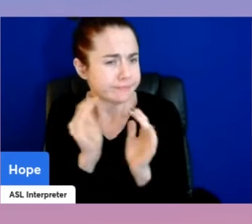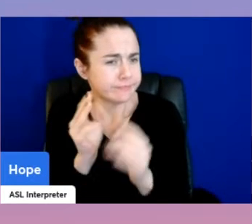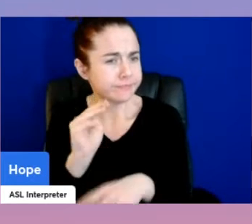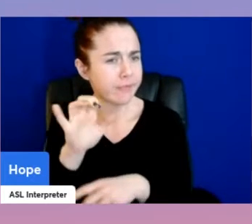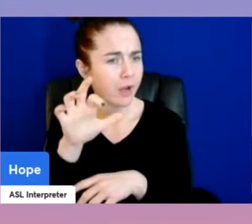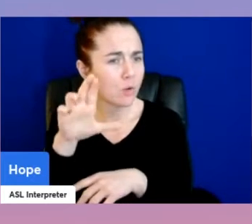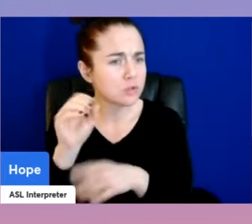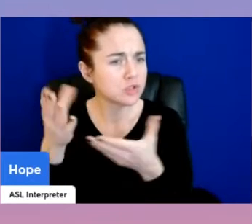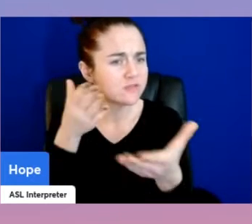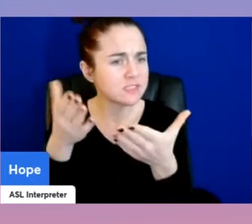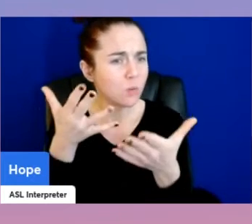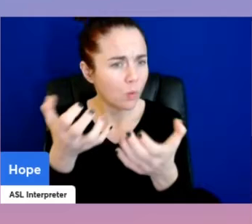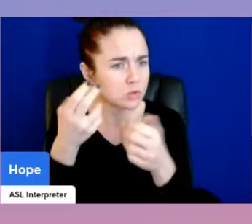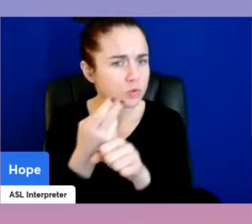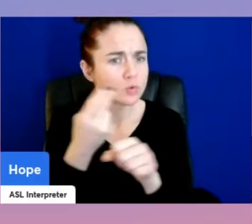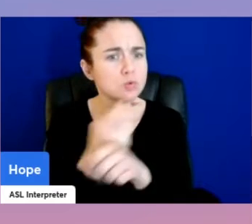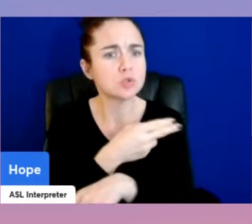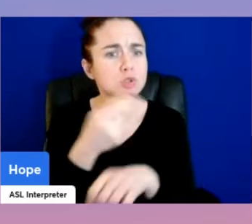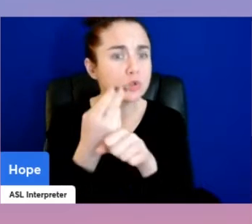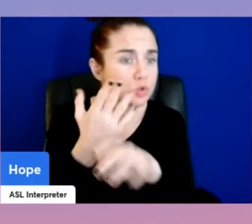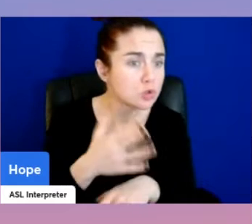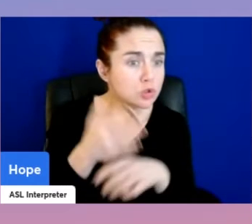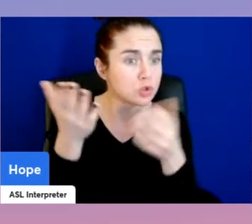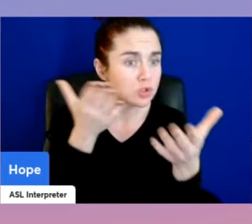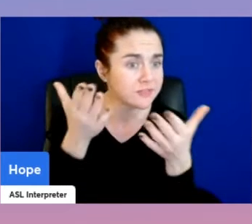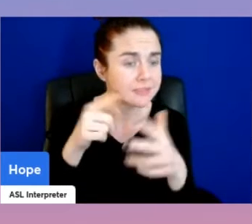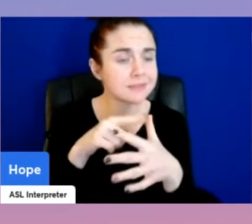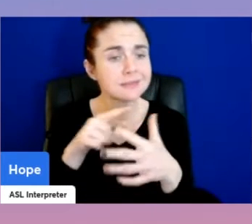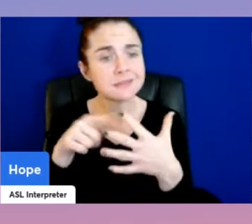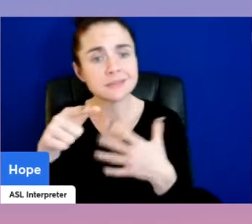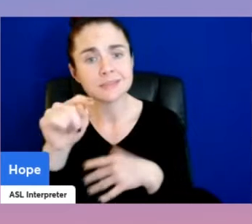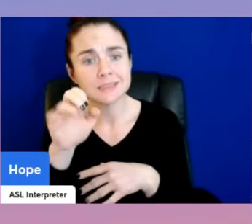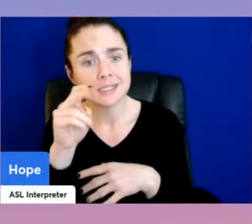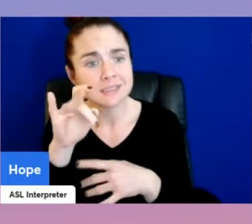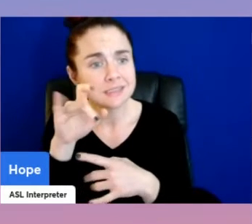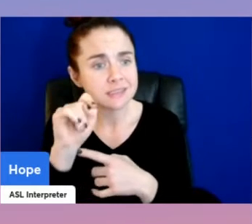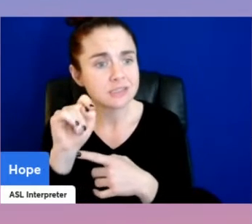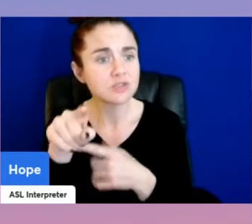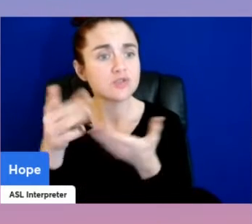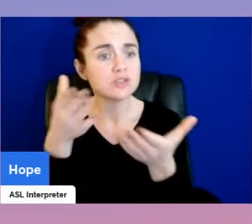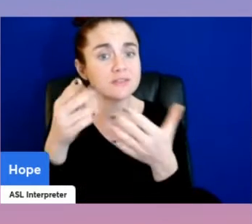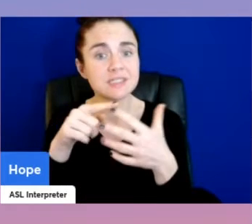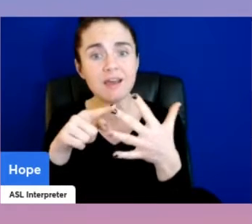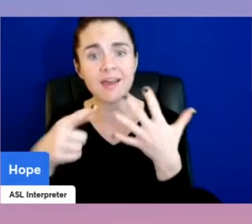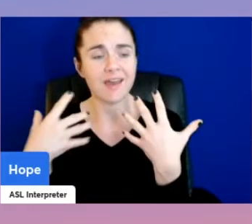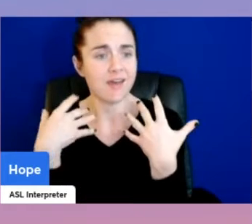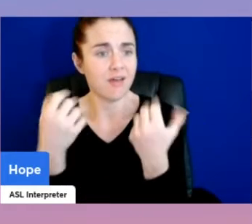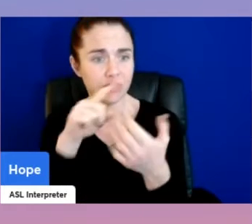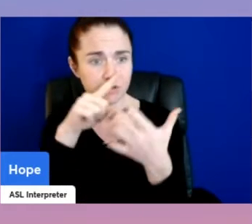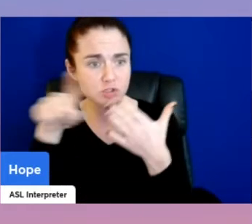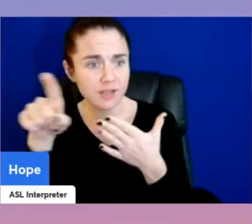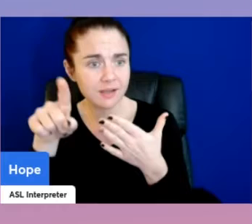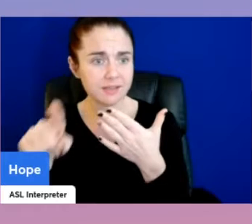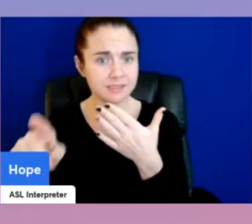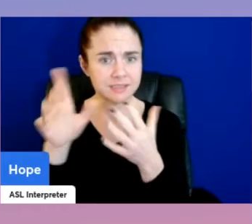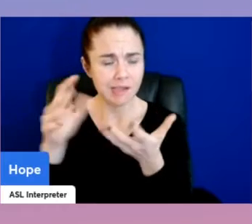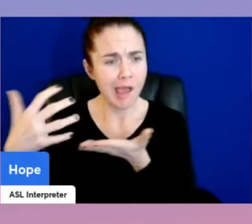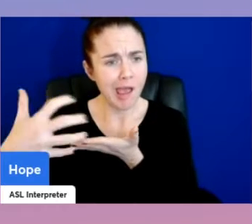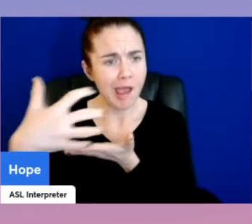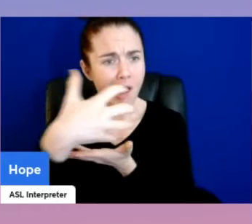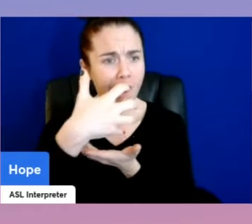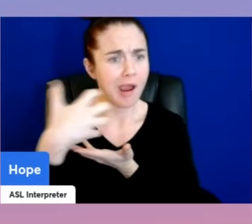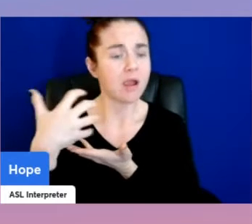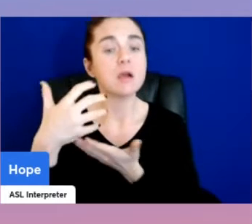a user service, a tenant service, an health check aggregator, and we want to deploy them all to our AKS